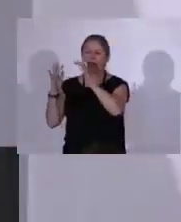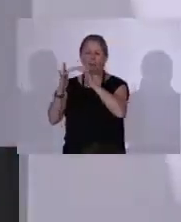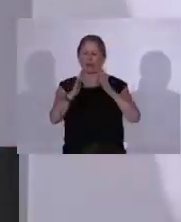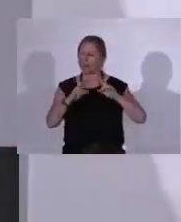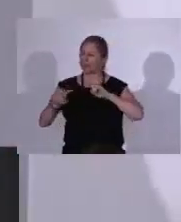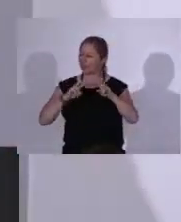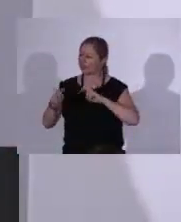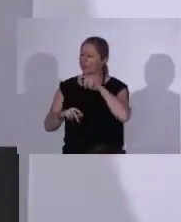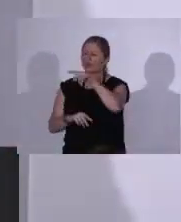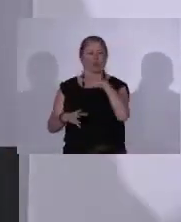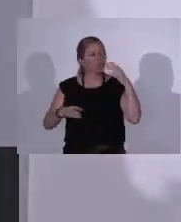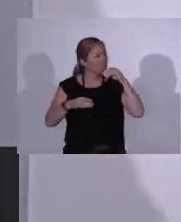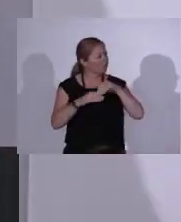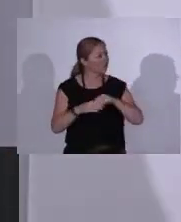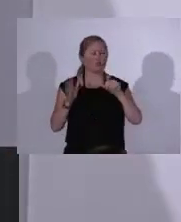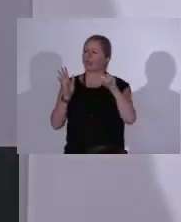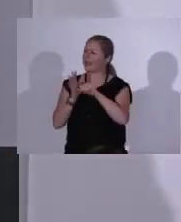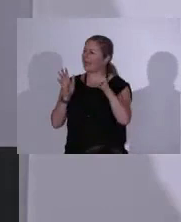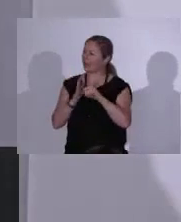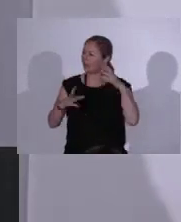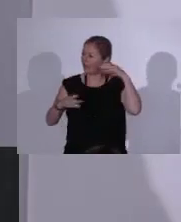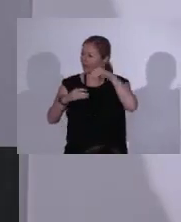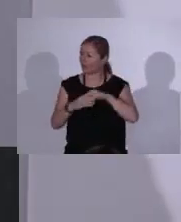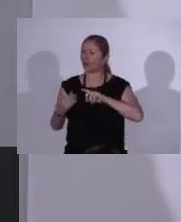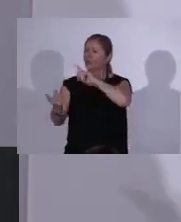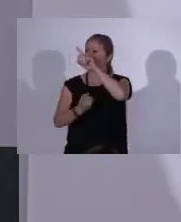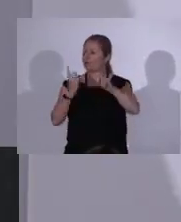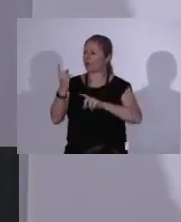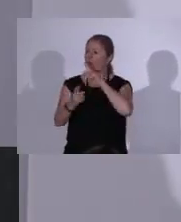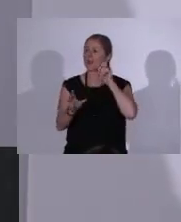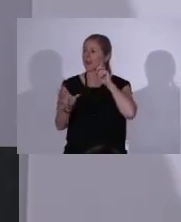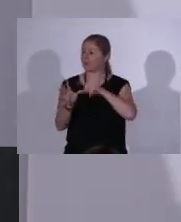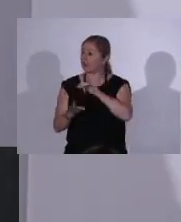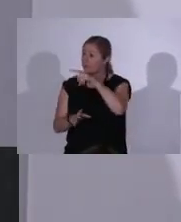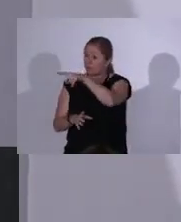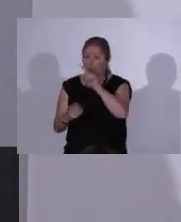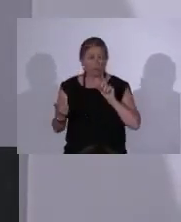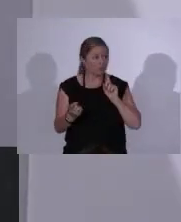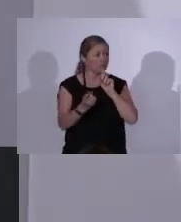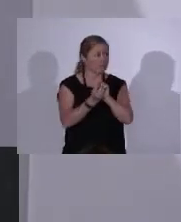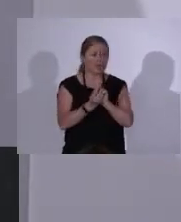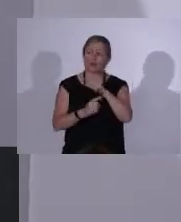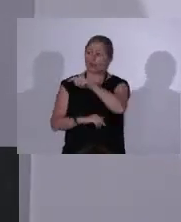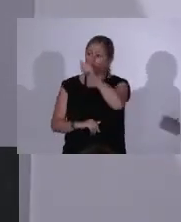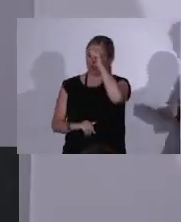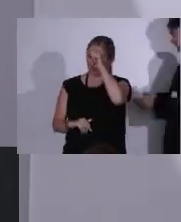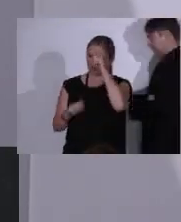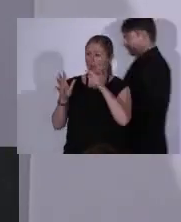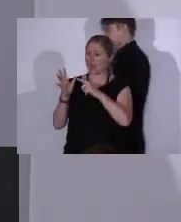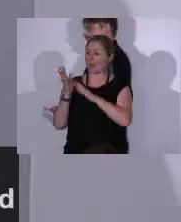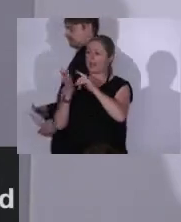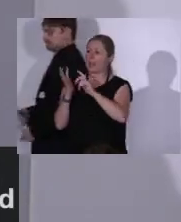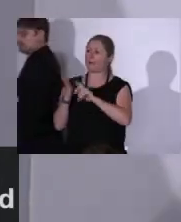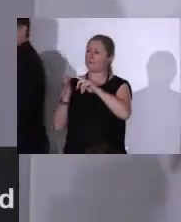attended our economic inclusion forum last year, you might have met and heard Amelia Stewart